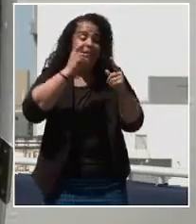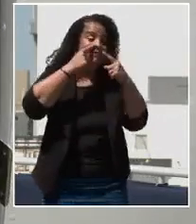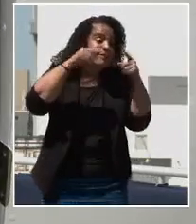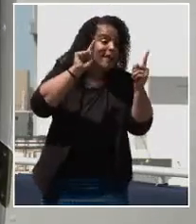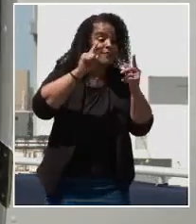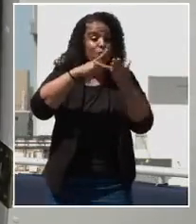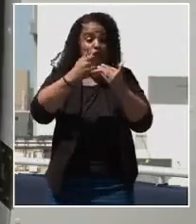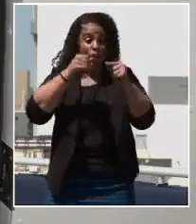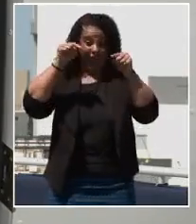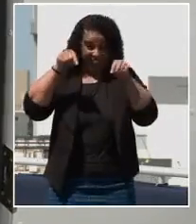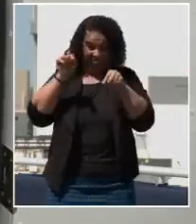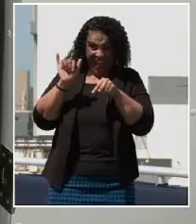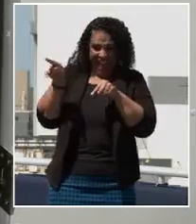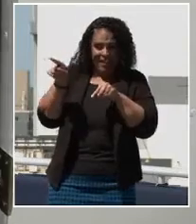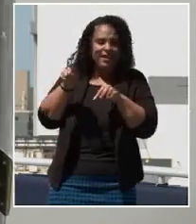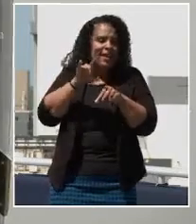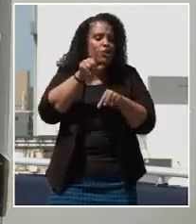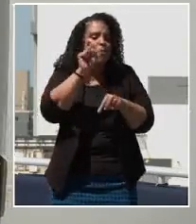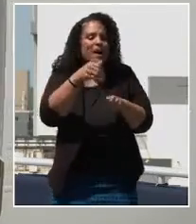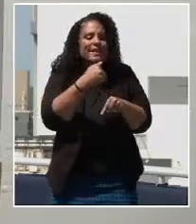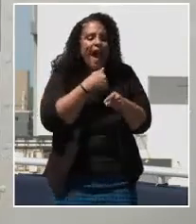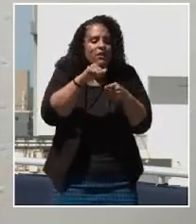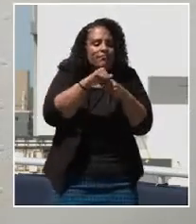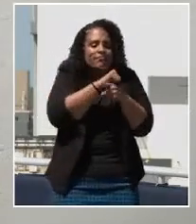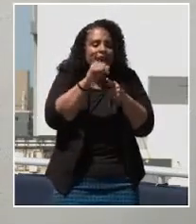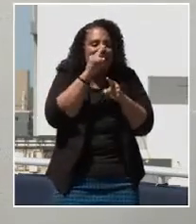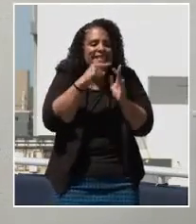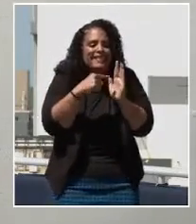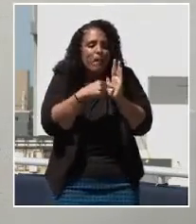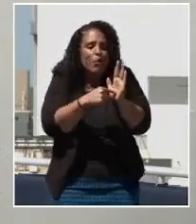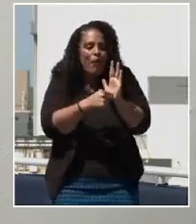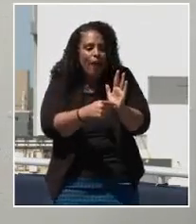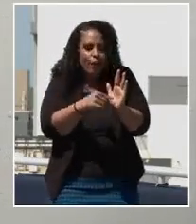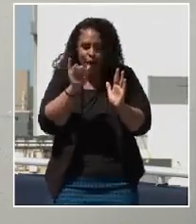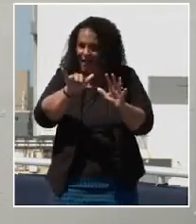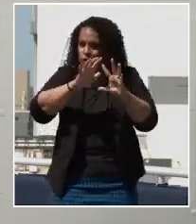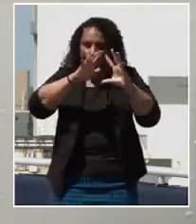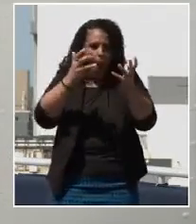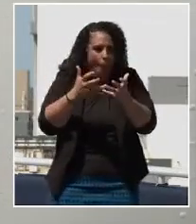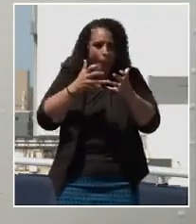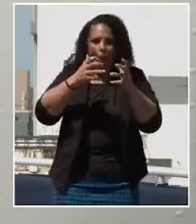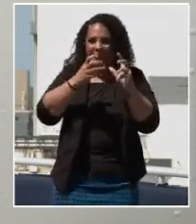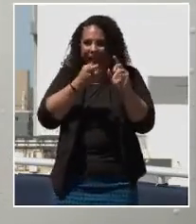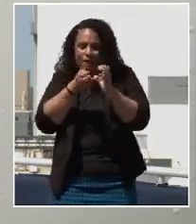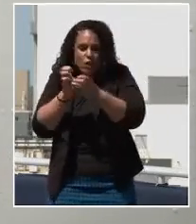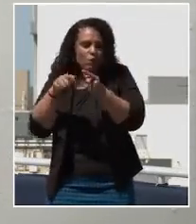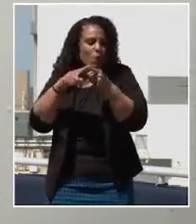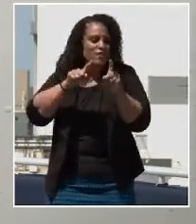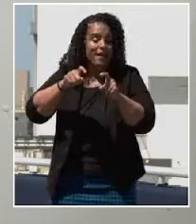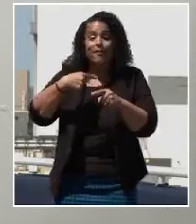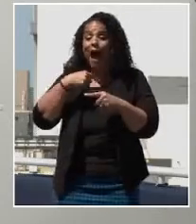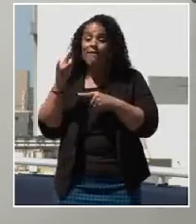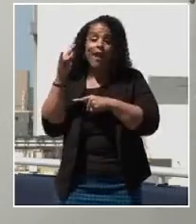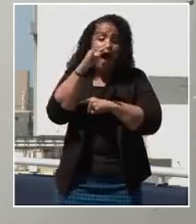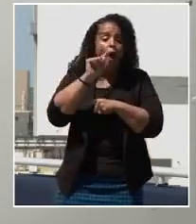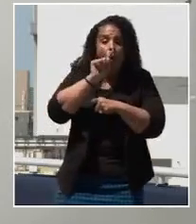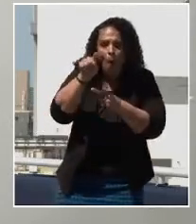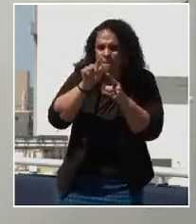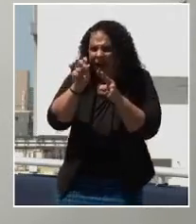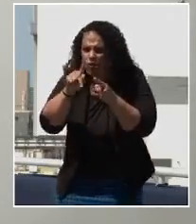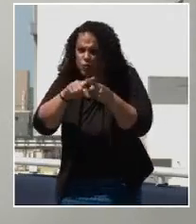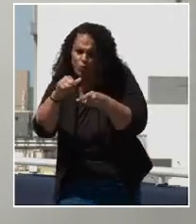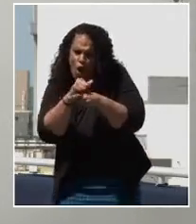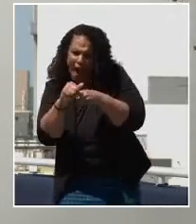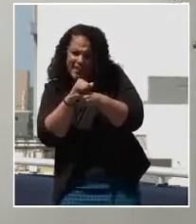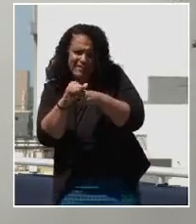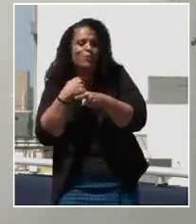project like this as a as a simulator and it's part of the whole Evolution when we go test I fly I go back to the simulator we've